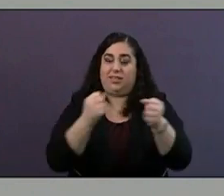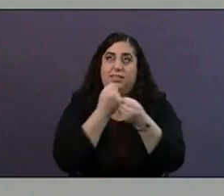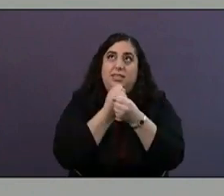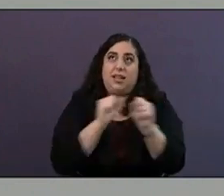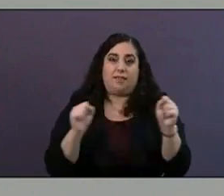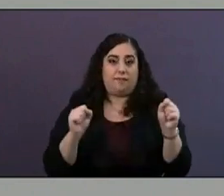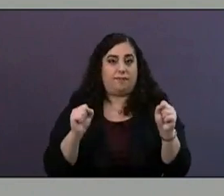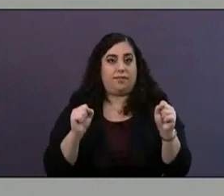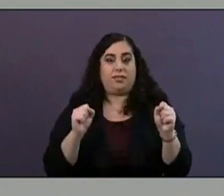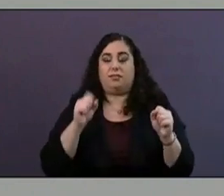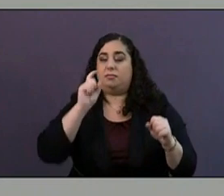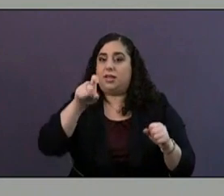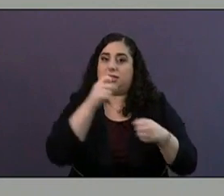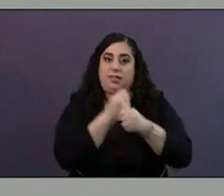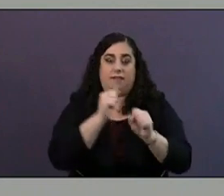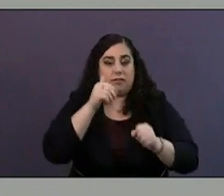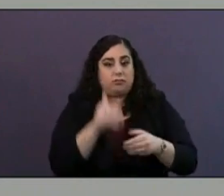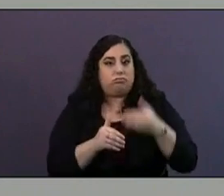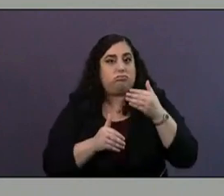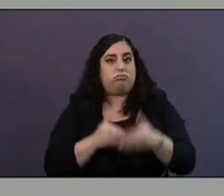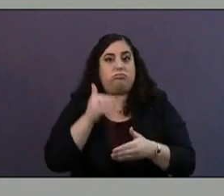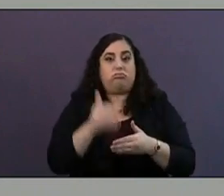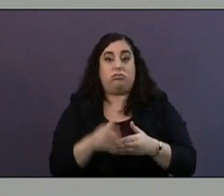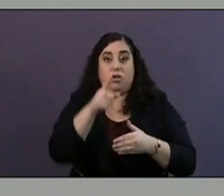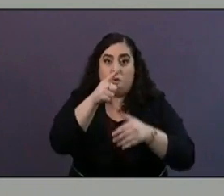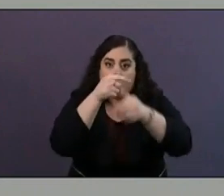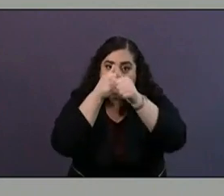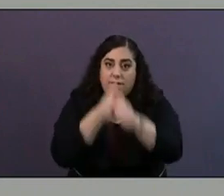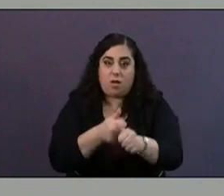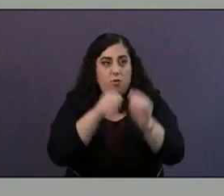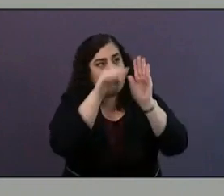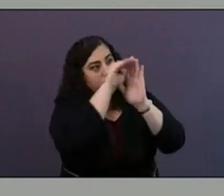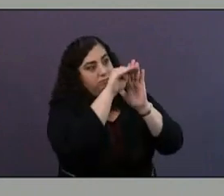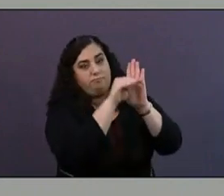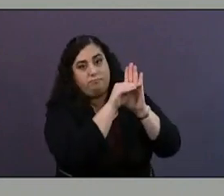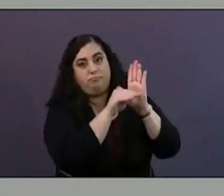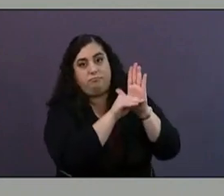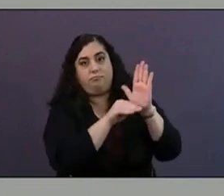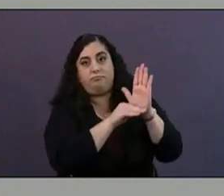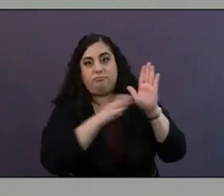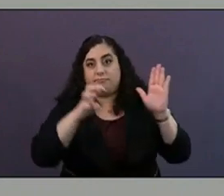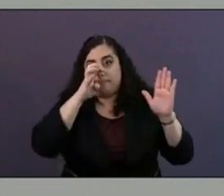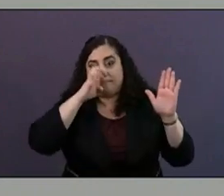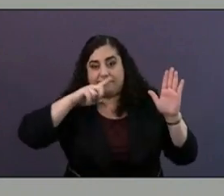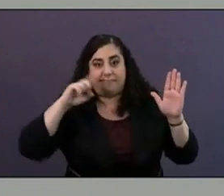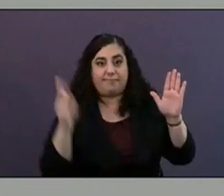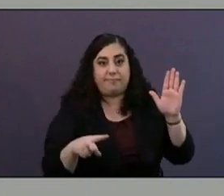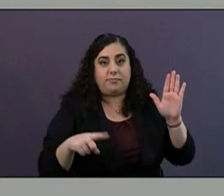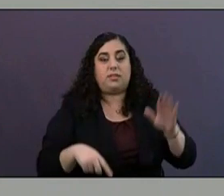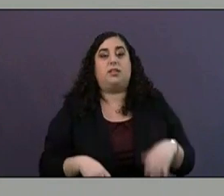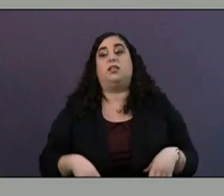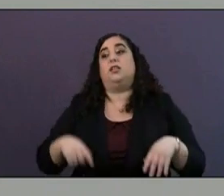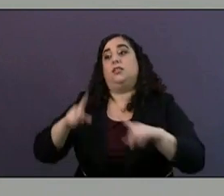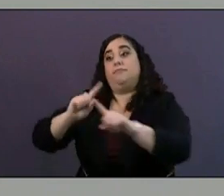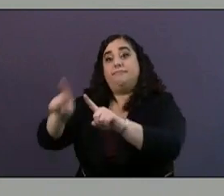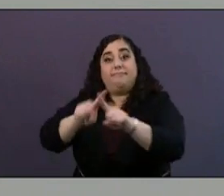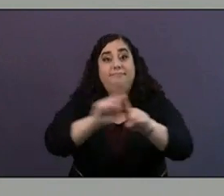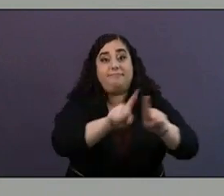Safety guidelines are key, and I think businesses are ready. I've talked to a lot of them myself. They have the protocols in